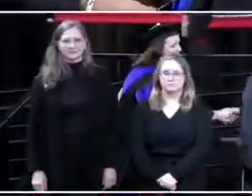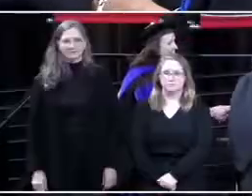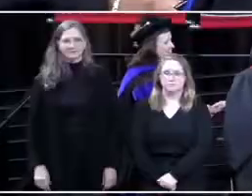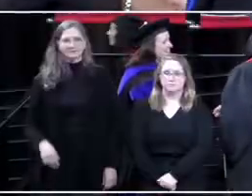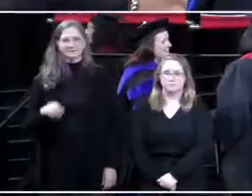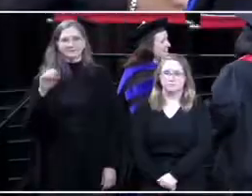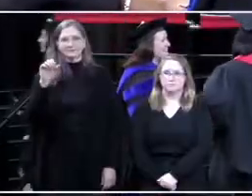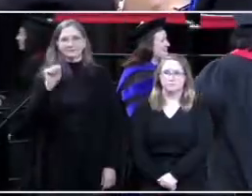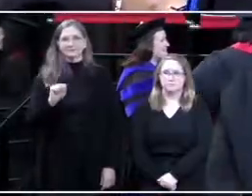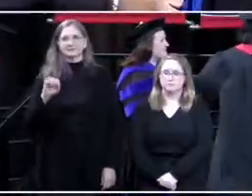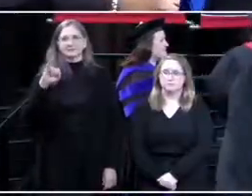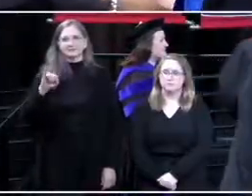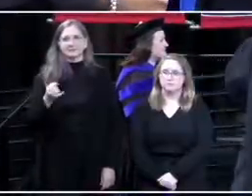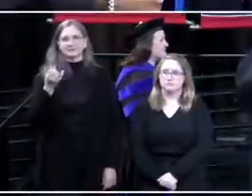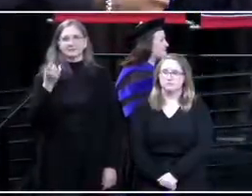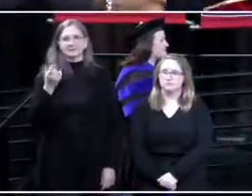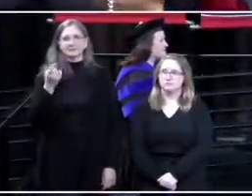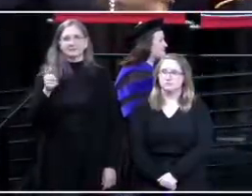Susanna Joy Gray.